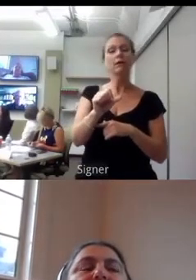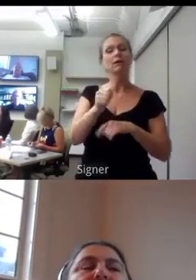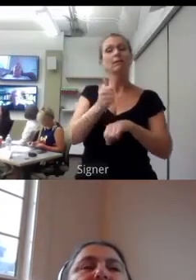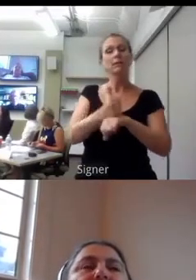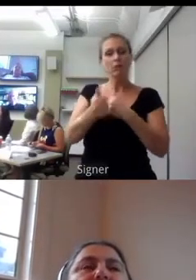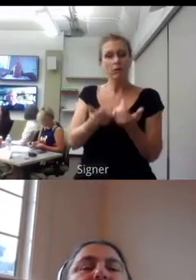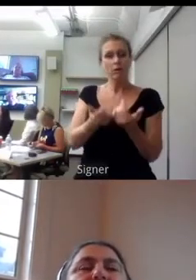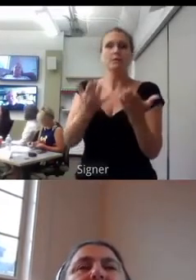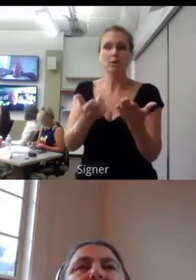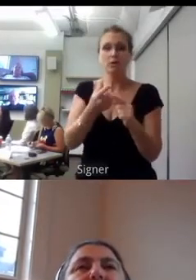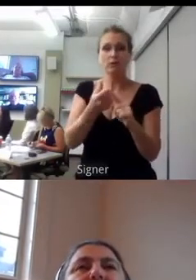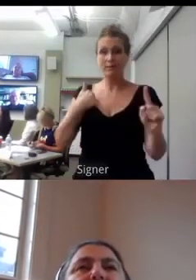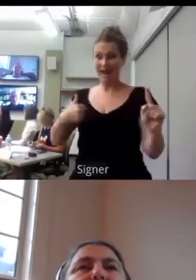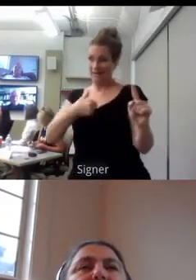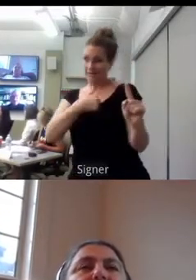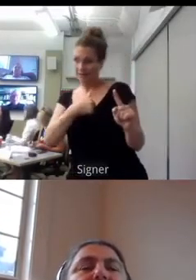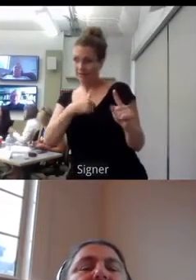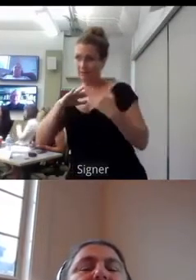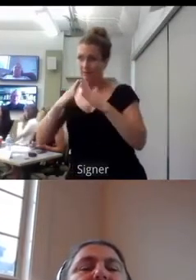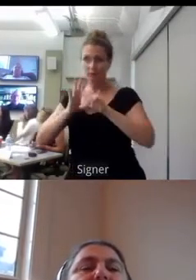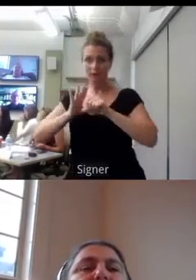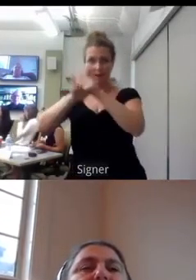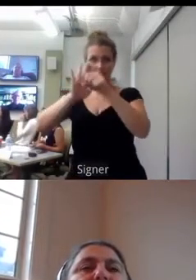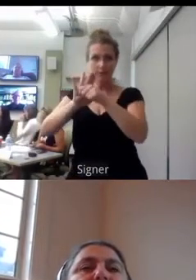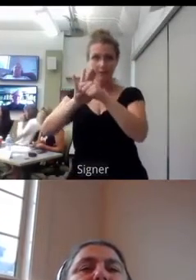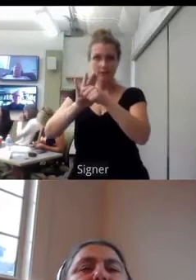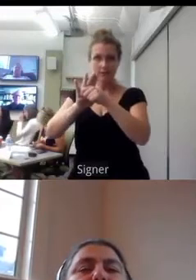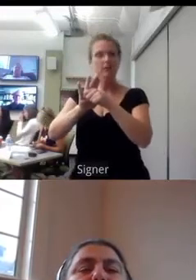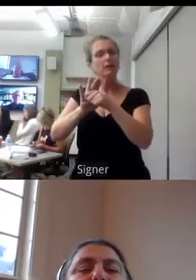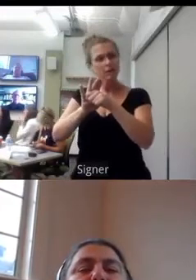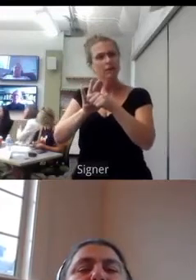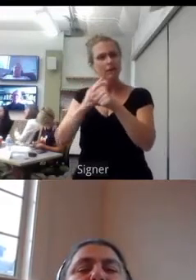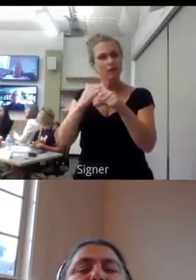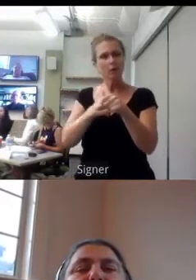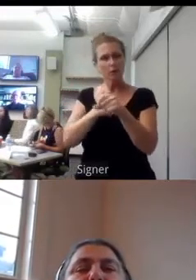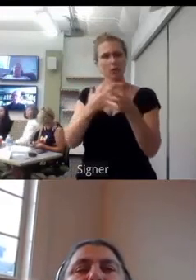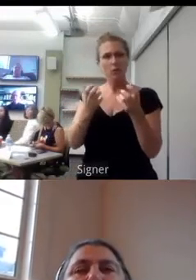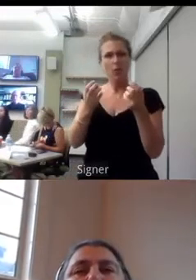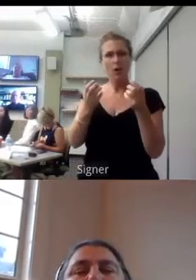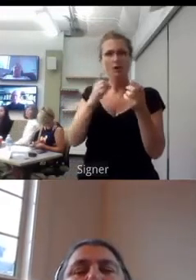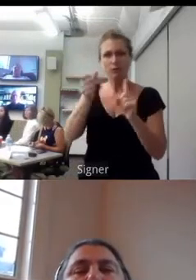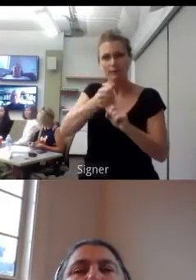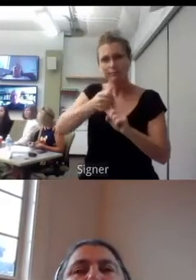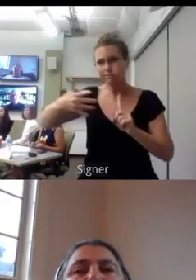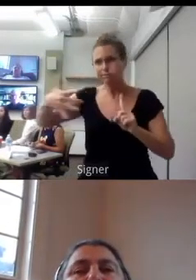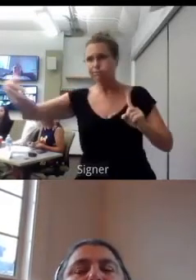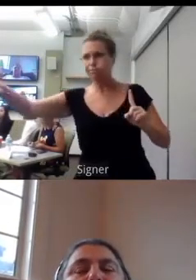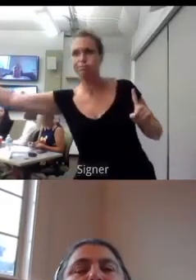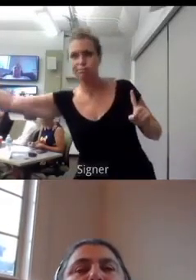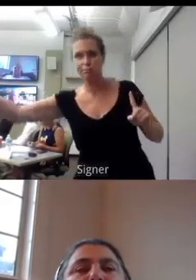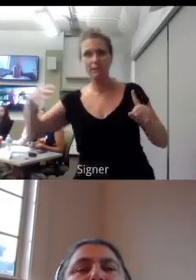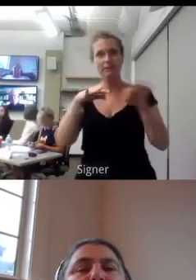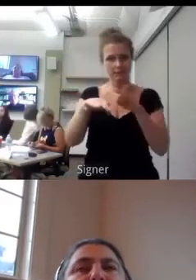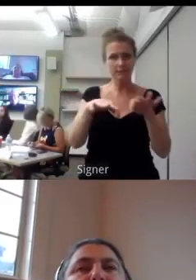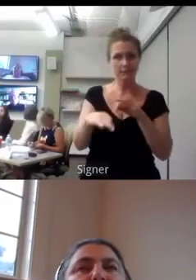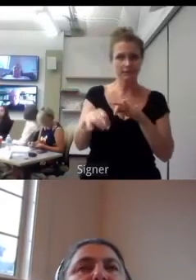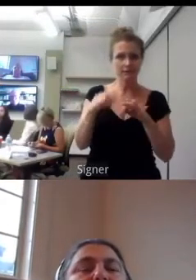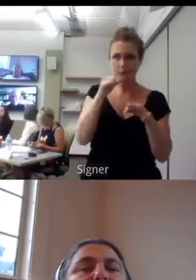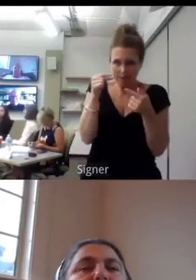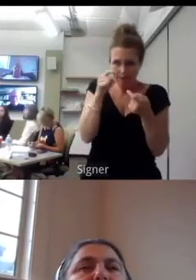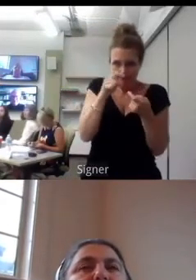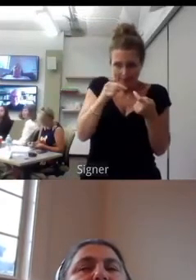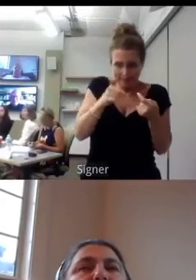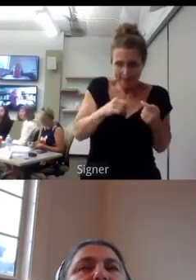community advocates, we wanted it to be a broad definition, but we wanted it to include,